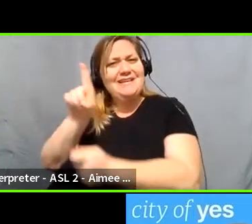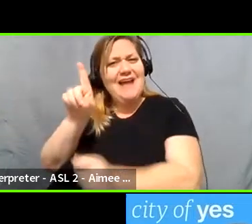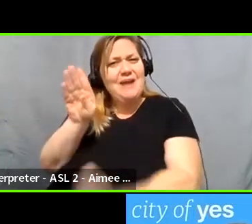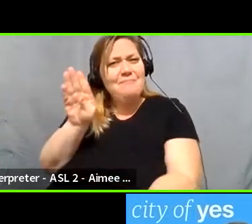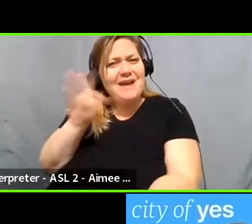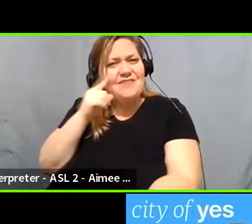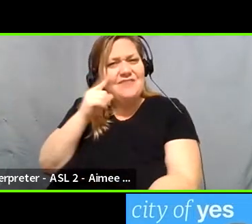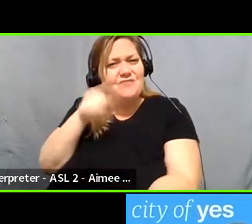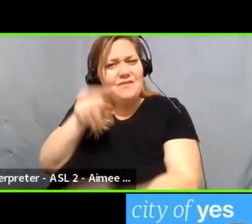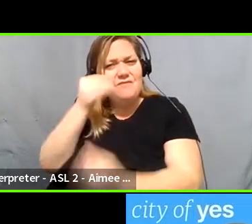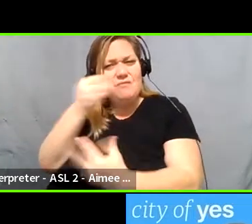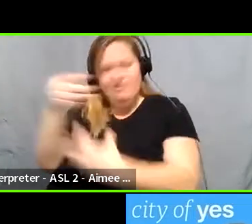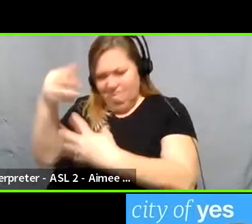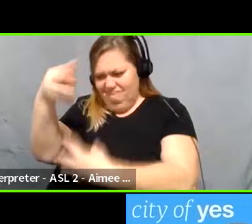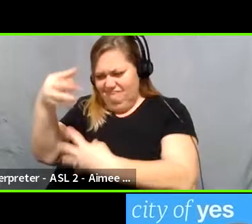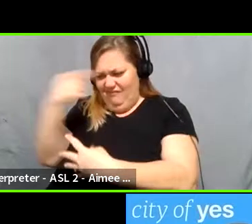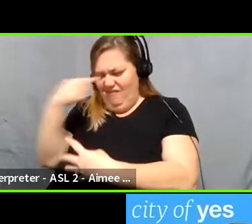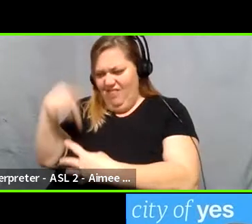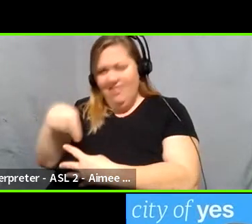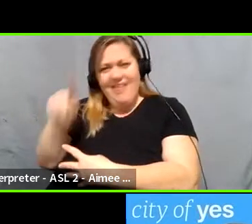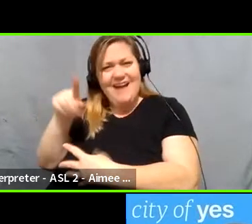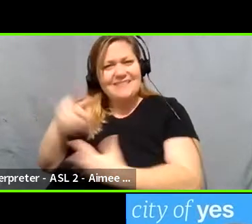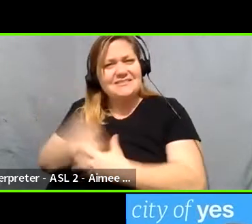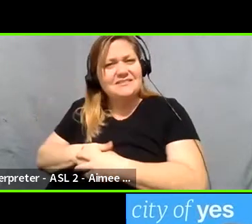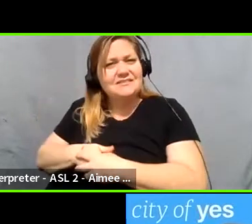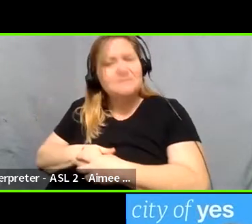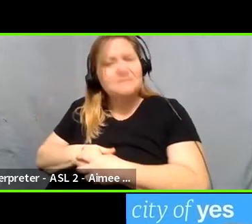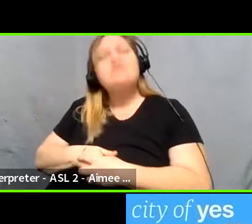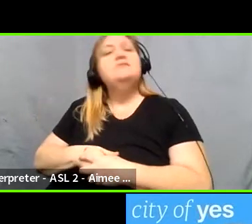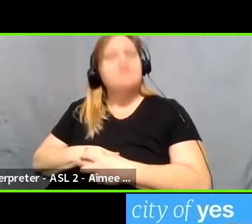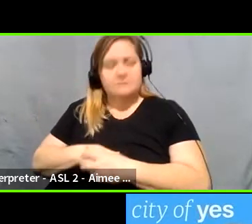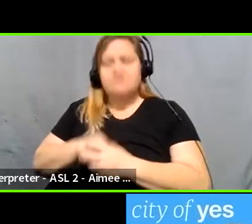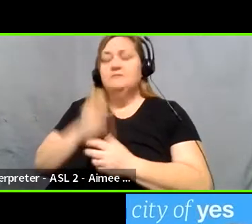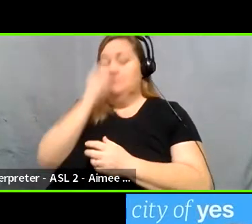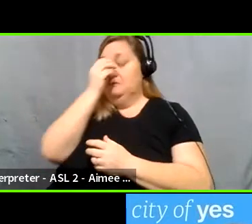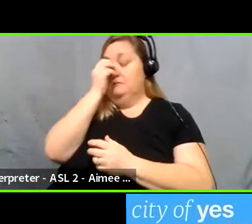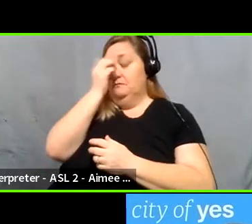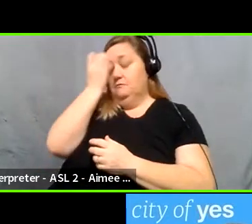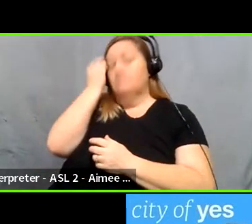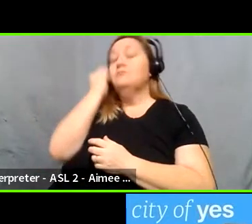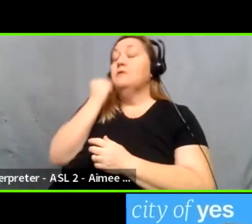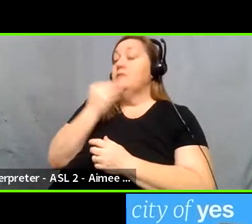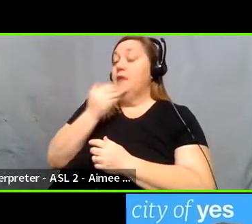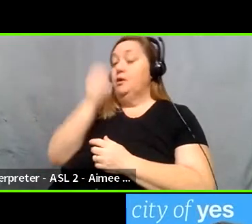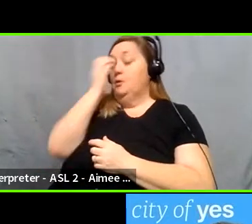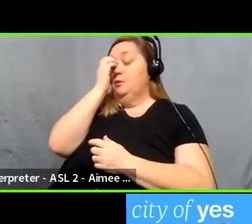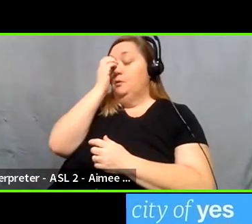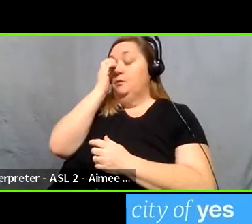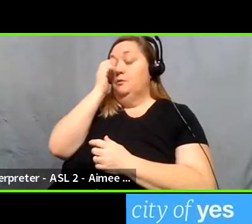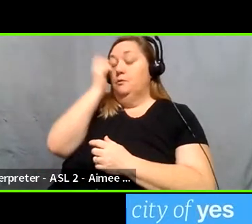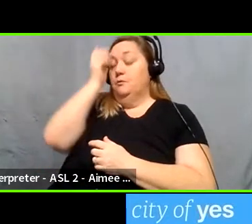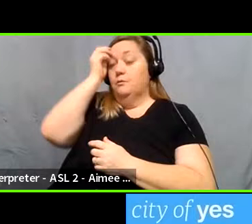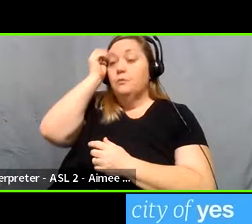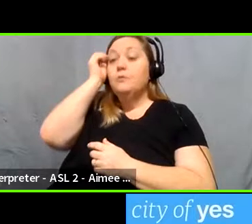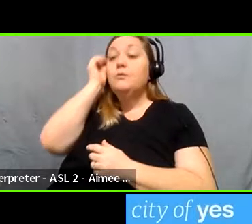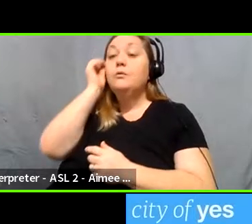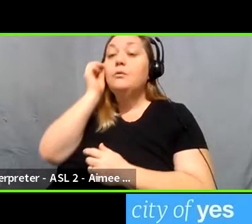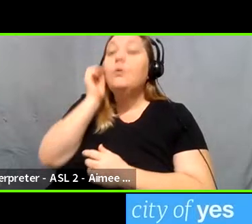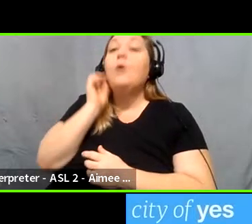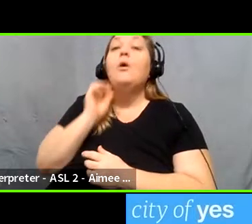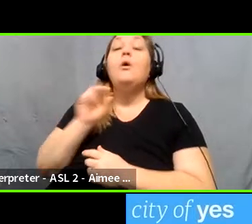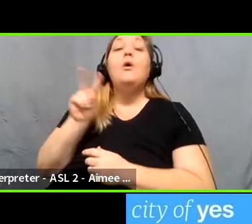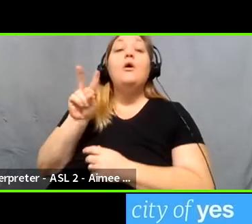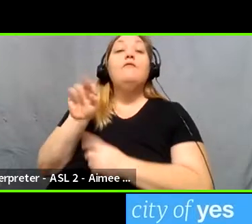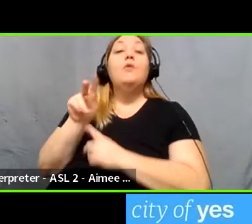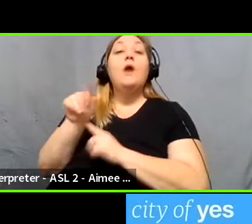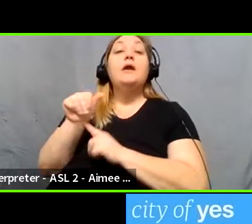I guess that's it for now. Okay, thank you. Thanks. can take the missing middle questions.